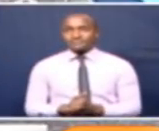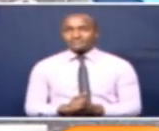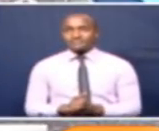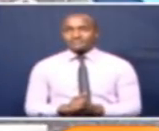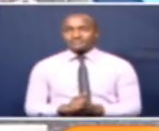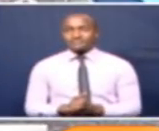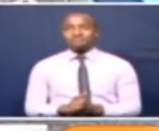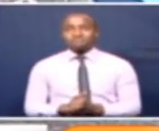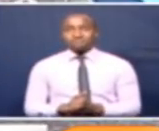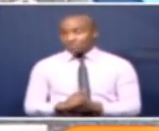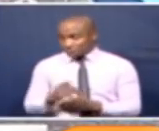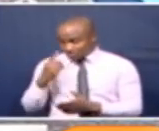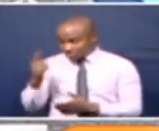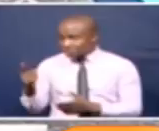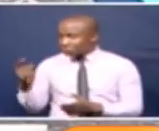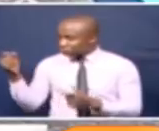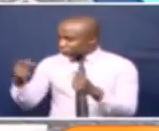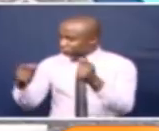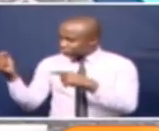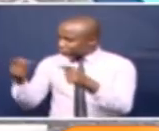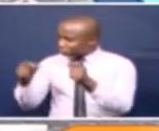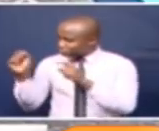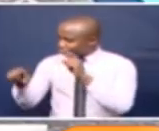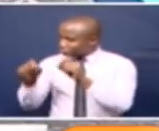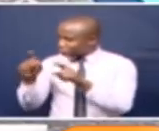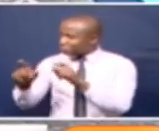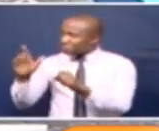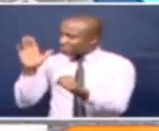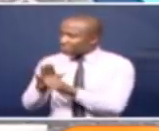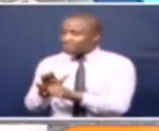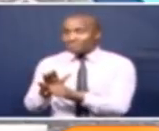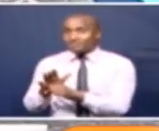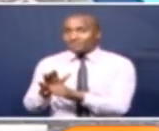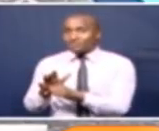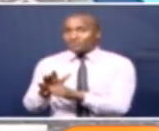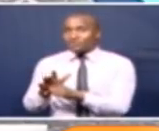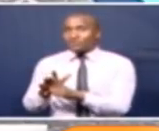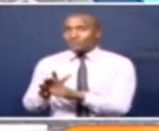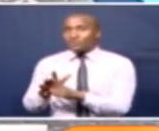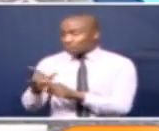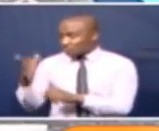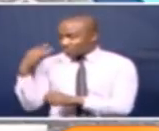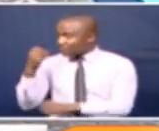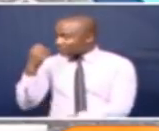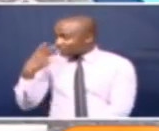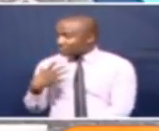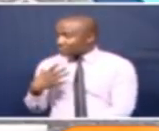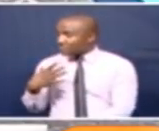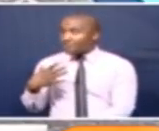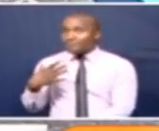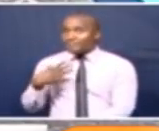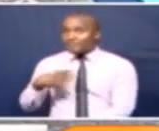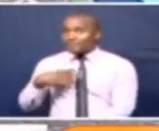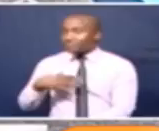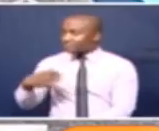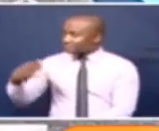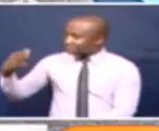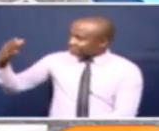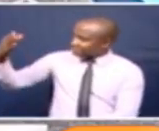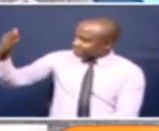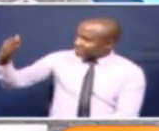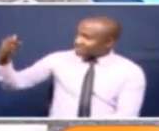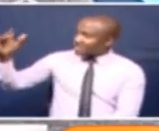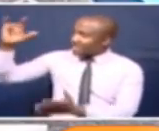So all this attention that you're getting, Golda, I mean, you just told me earlier, people are taking selfies with you at the